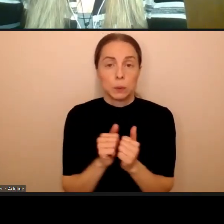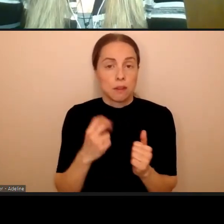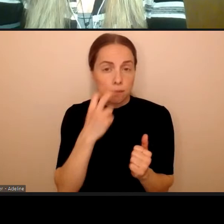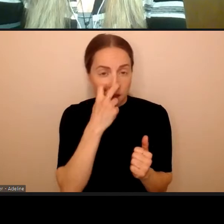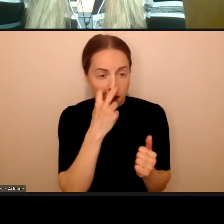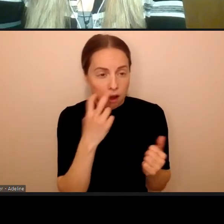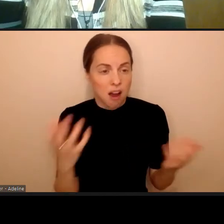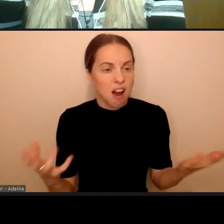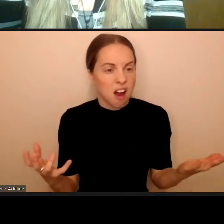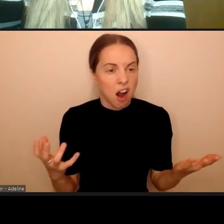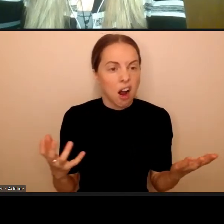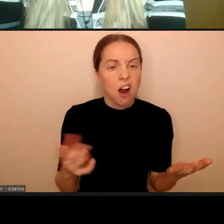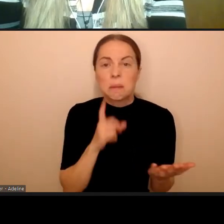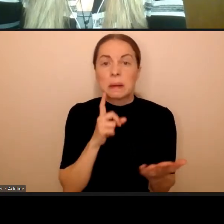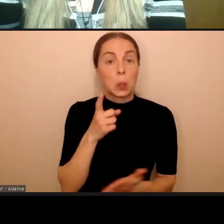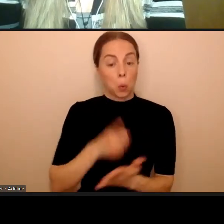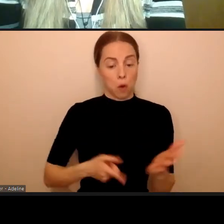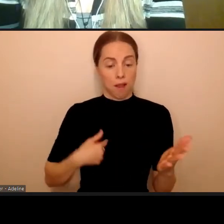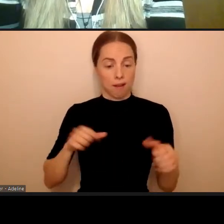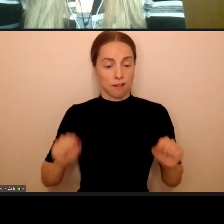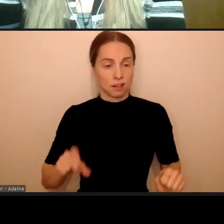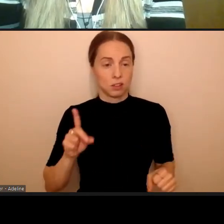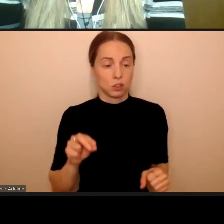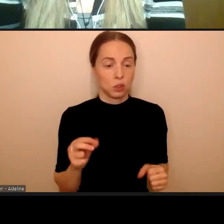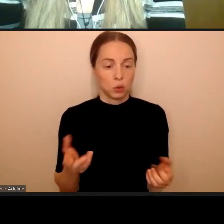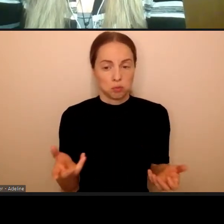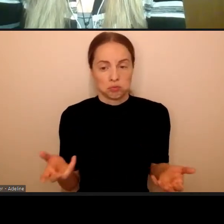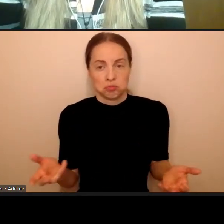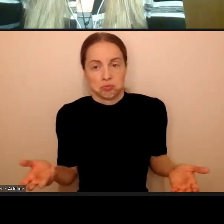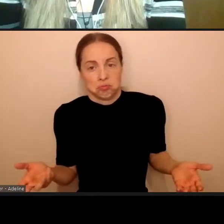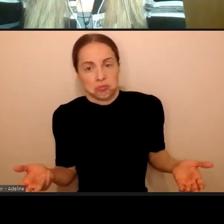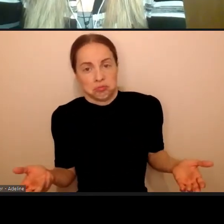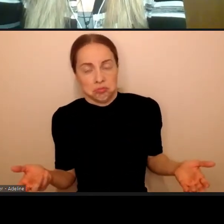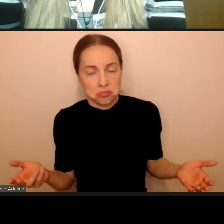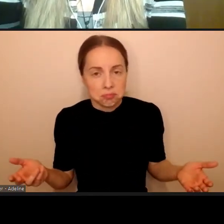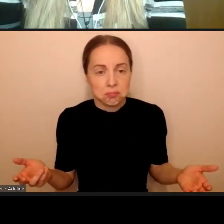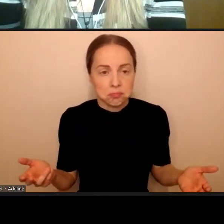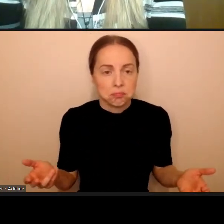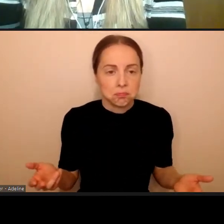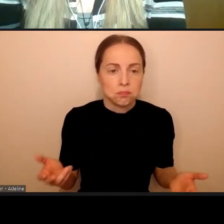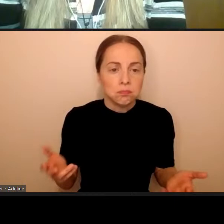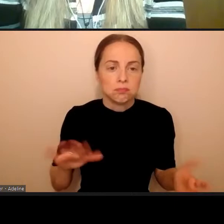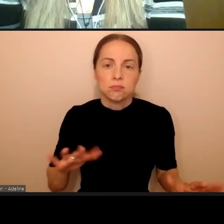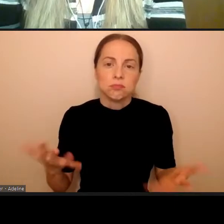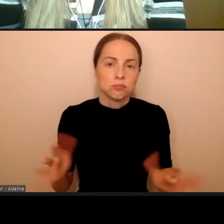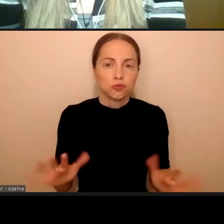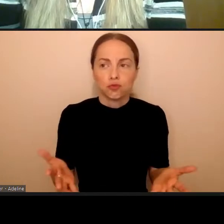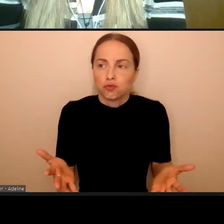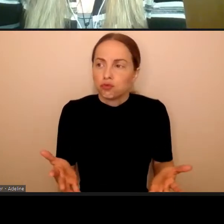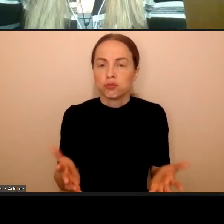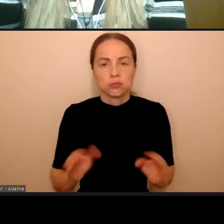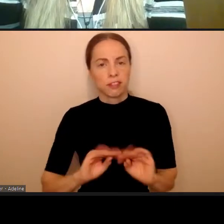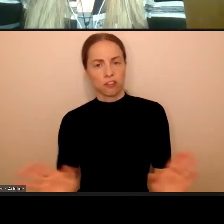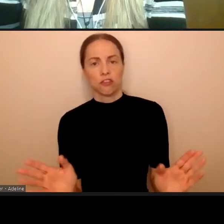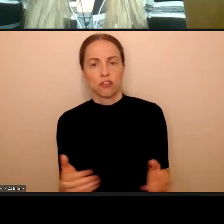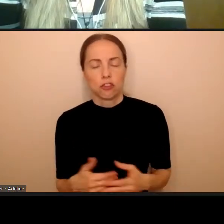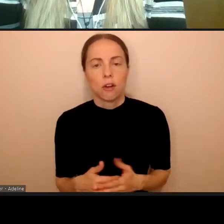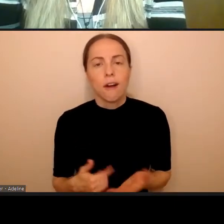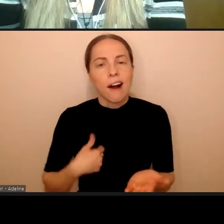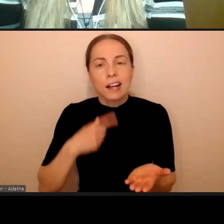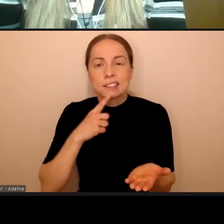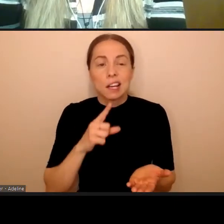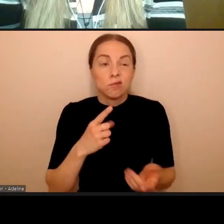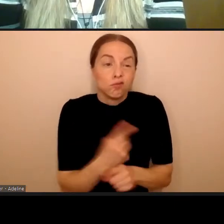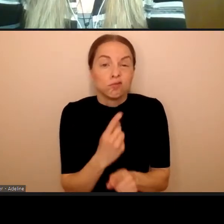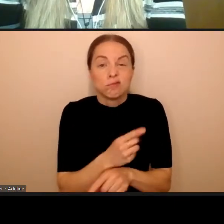as far as what I've been able to do, it's been pretty cut and dry, I say fairly